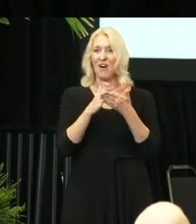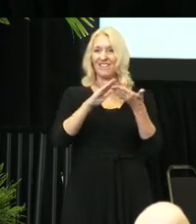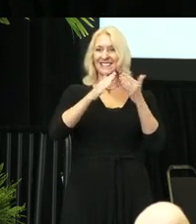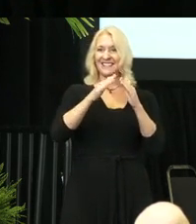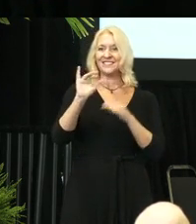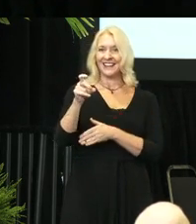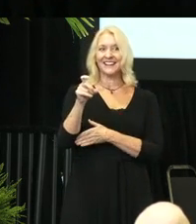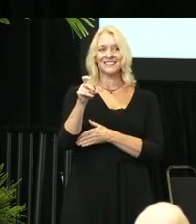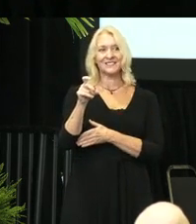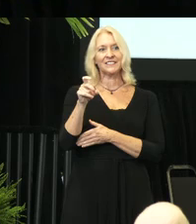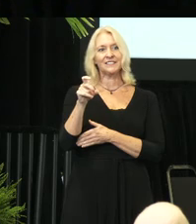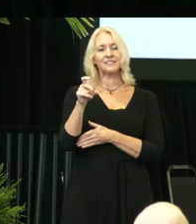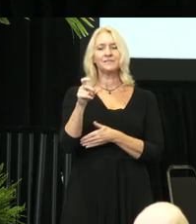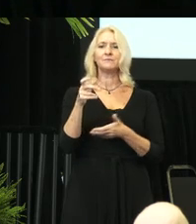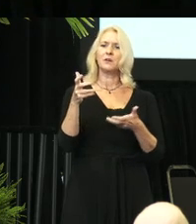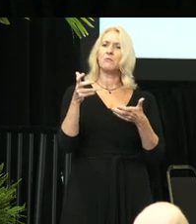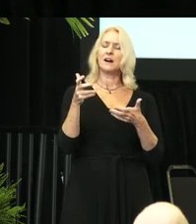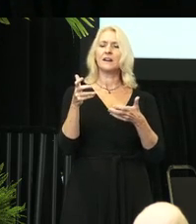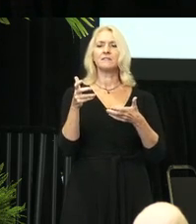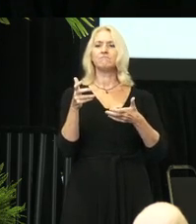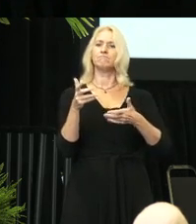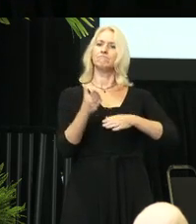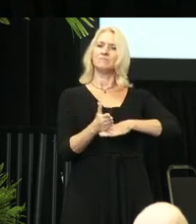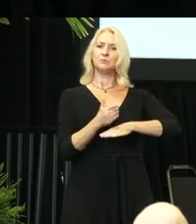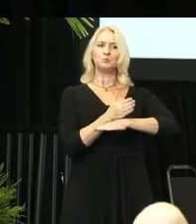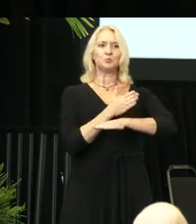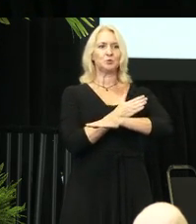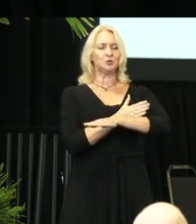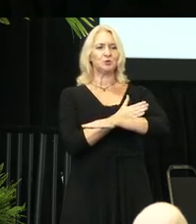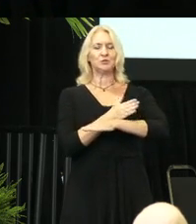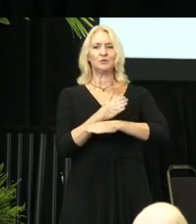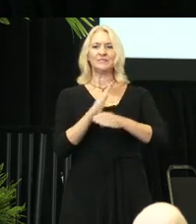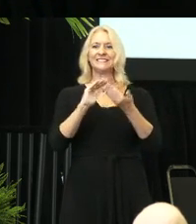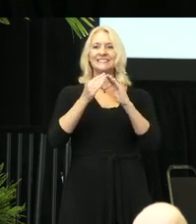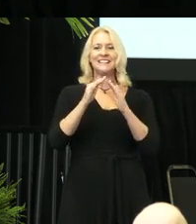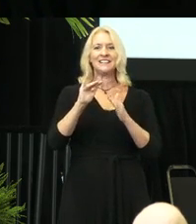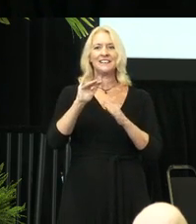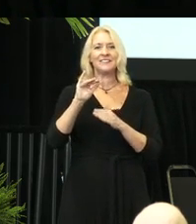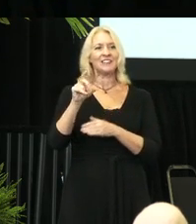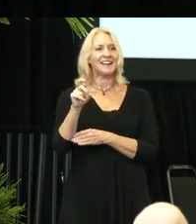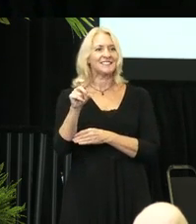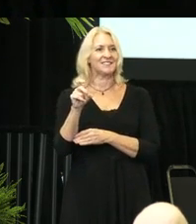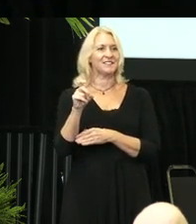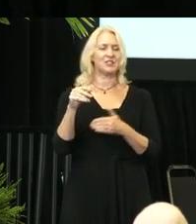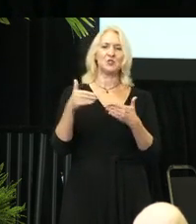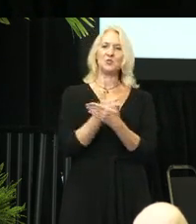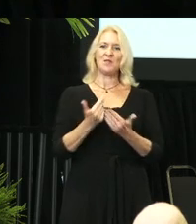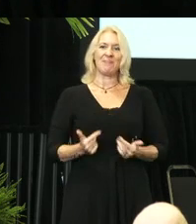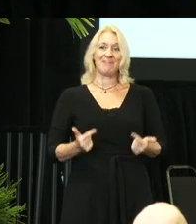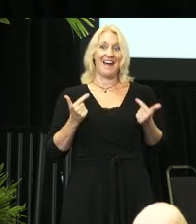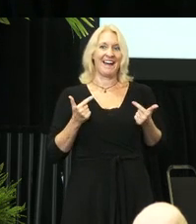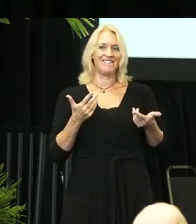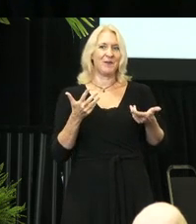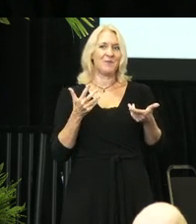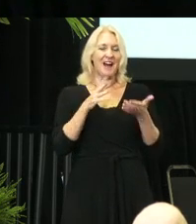life new hope for the city of Jacksonville through the energies and excitement of our